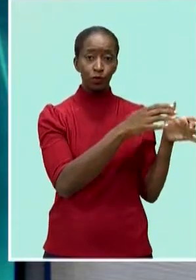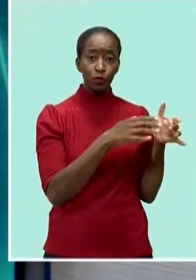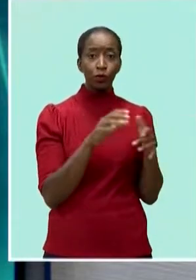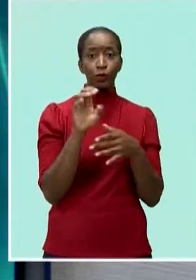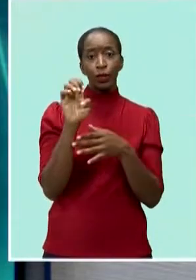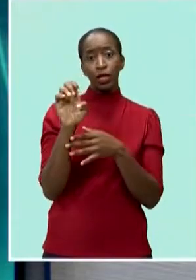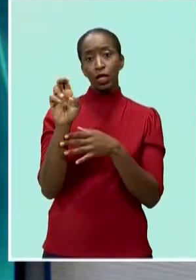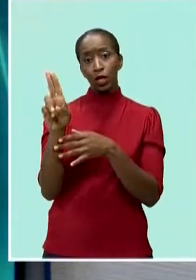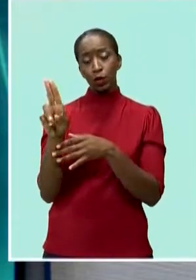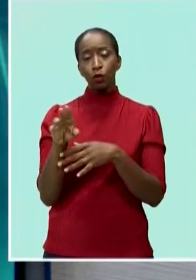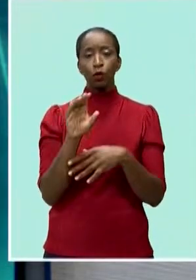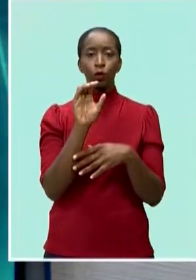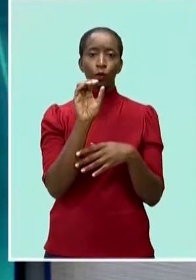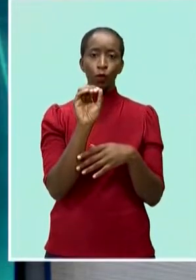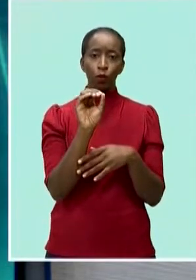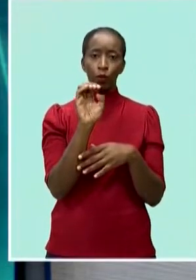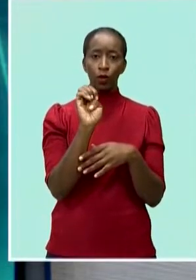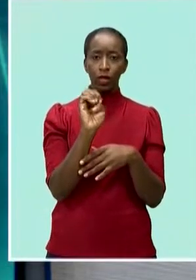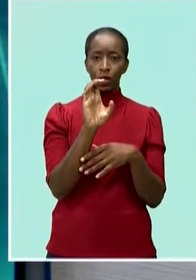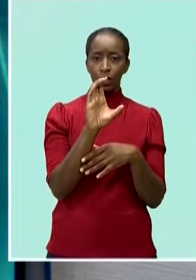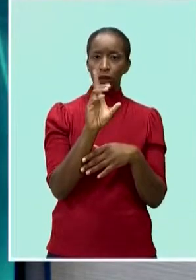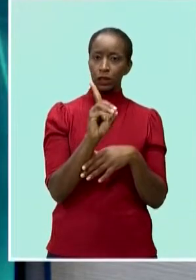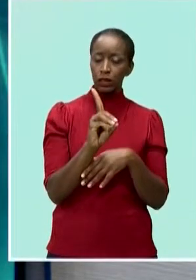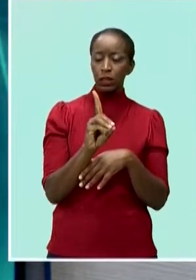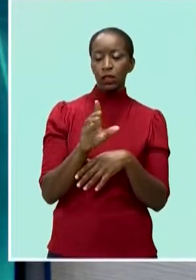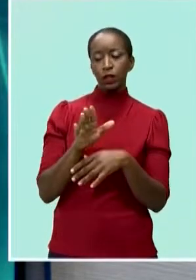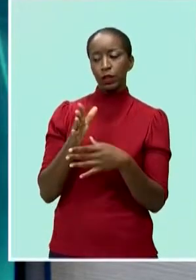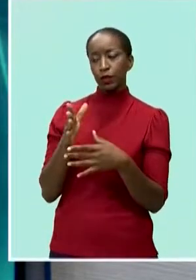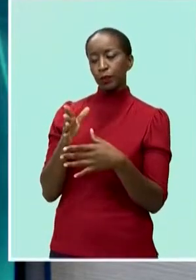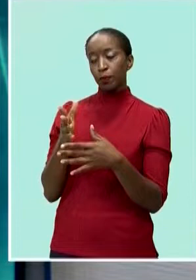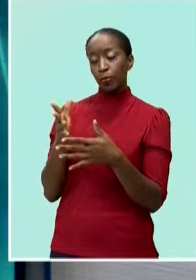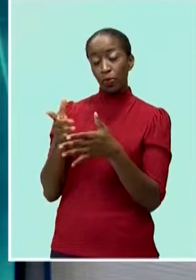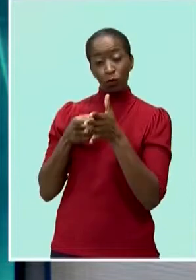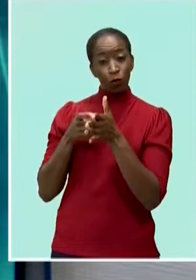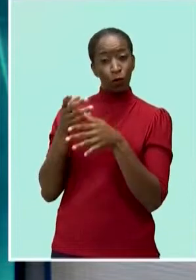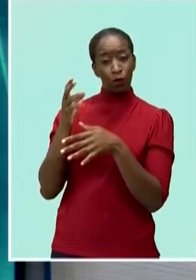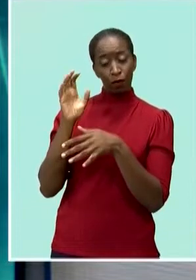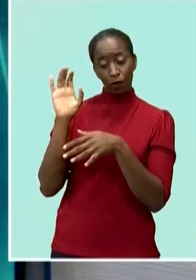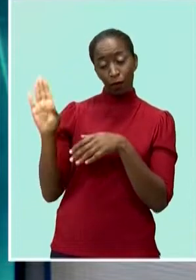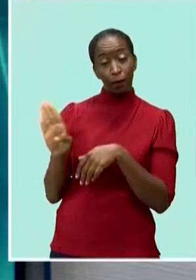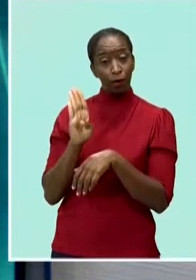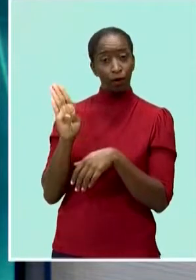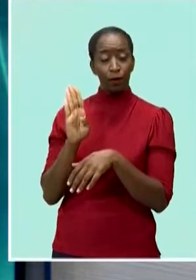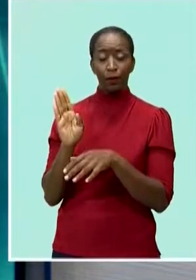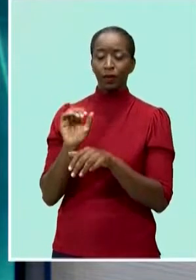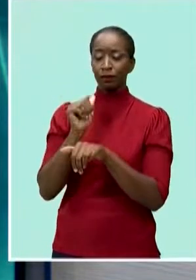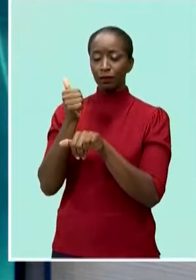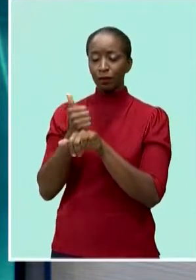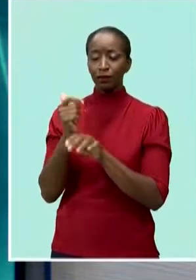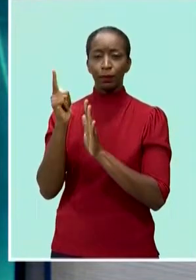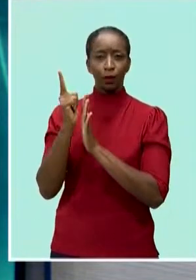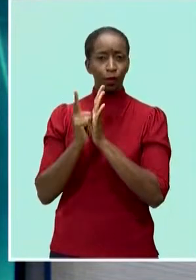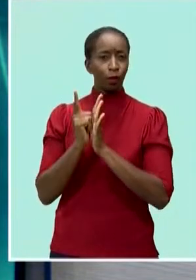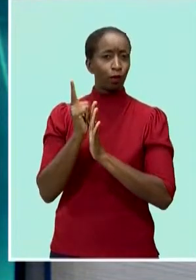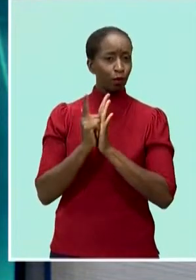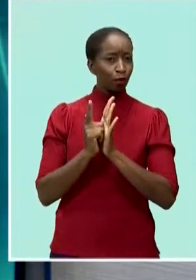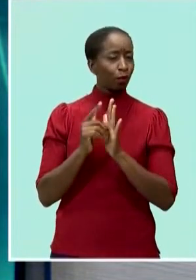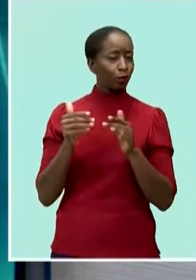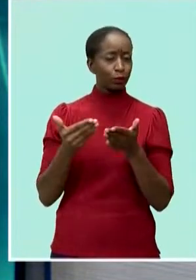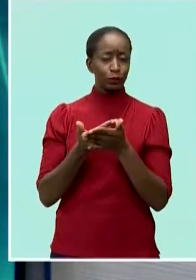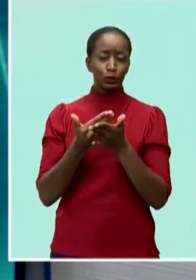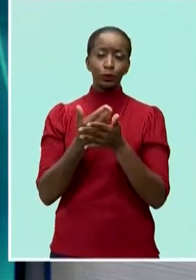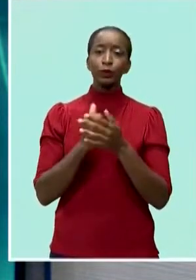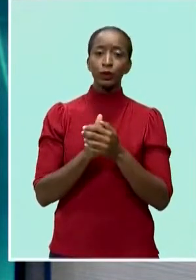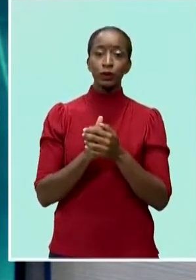on Barbados to make constant changes to its legislation. To the administration's defense, he made it clear that Barbados has